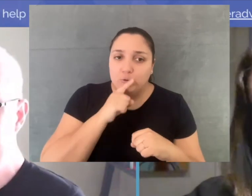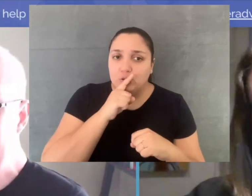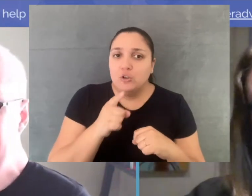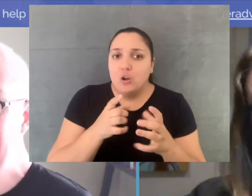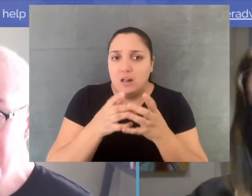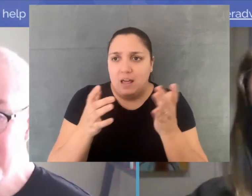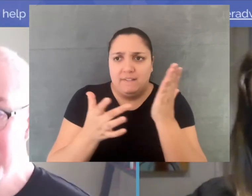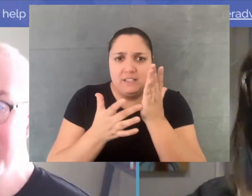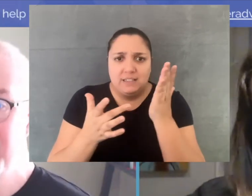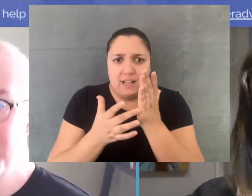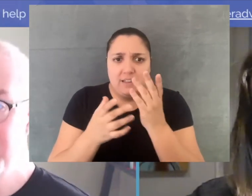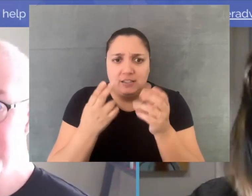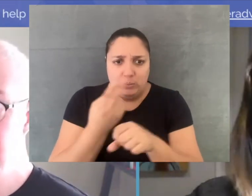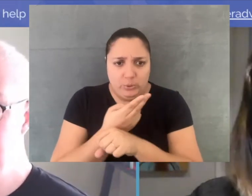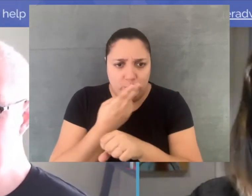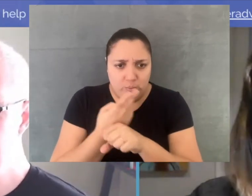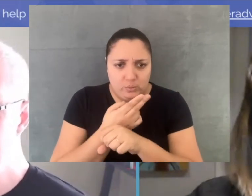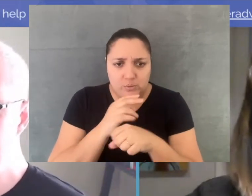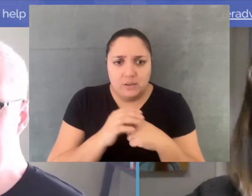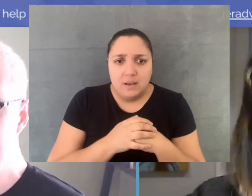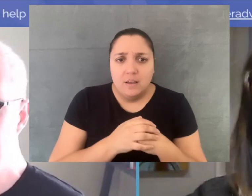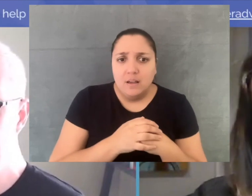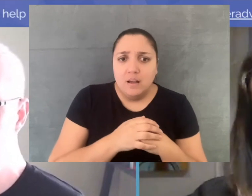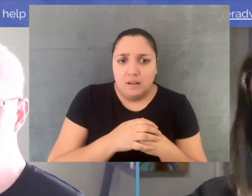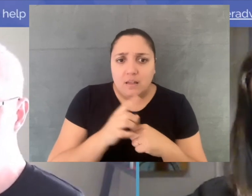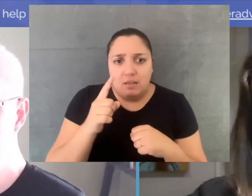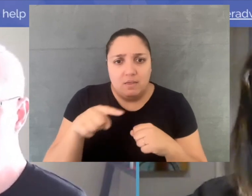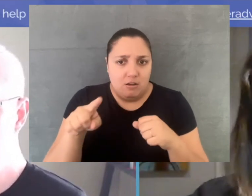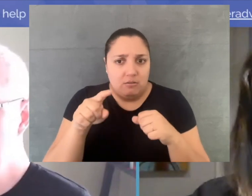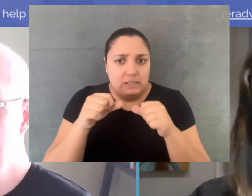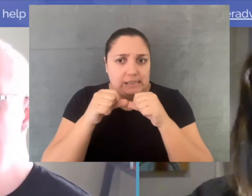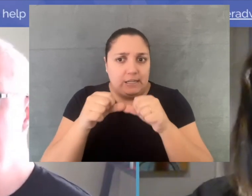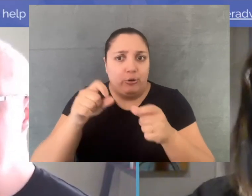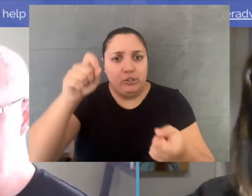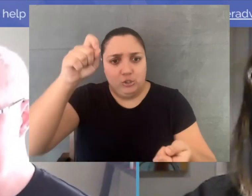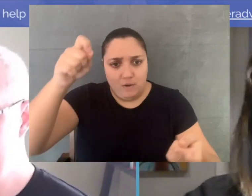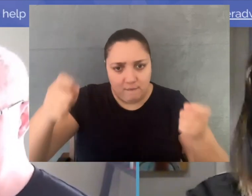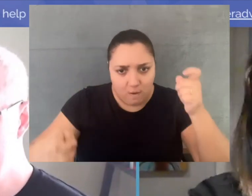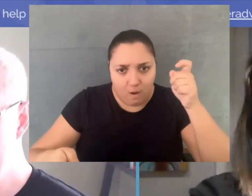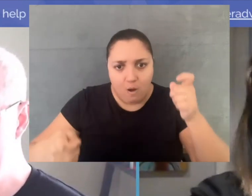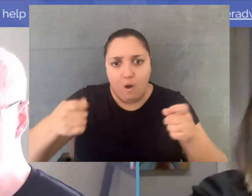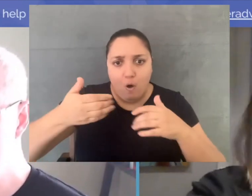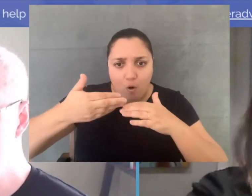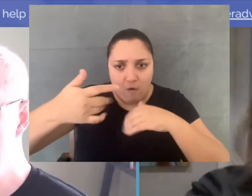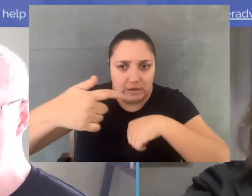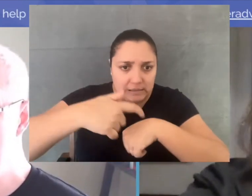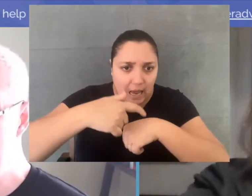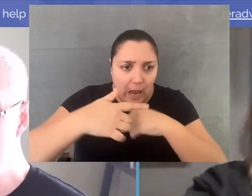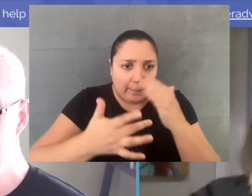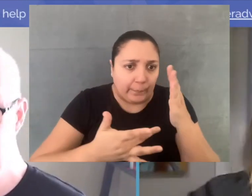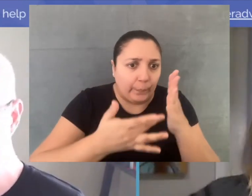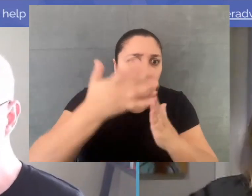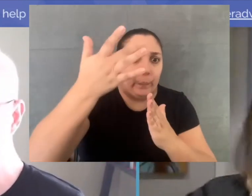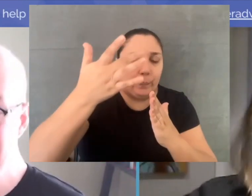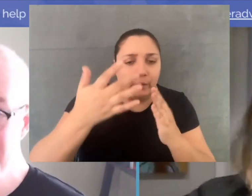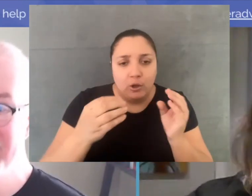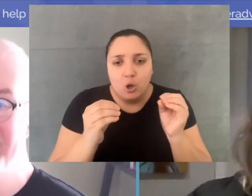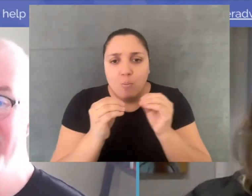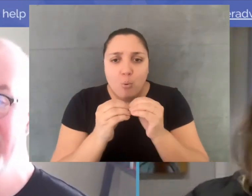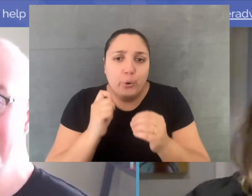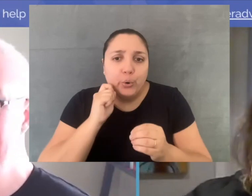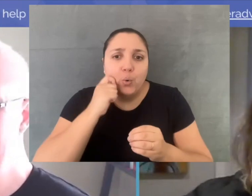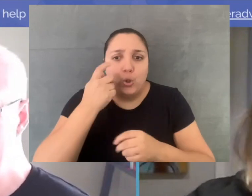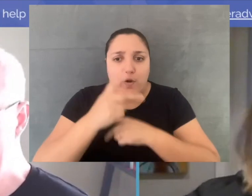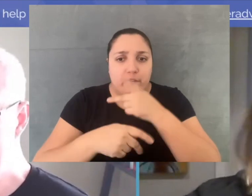like any of the technologies that we use, that they're continuing to evolve over time. So there may be better, cooler